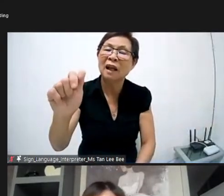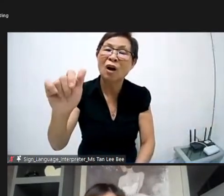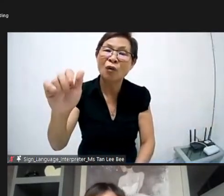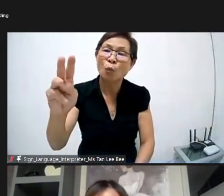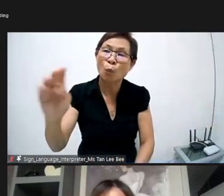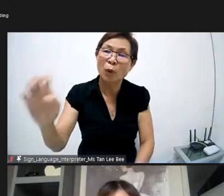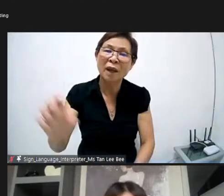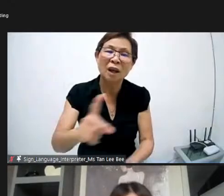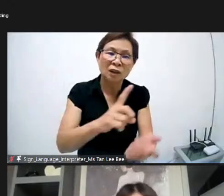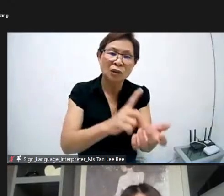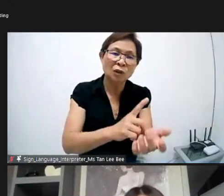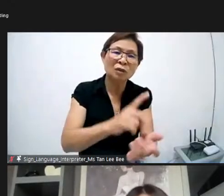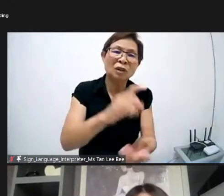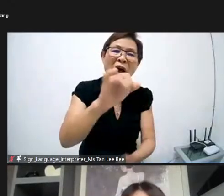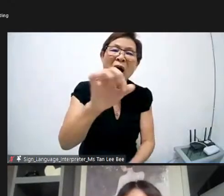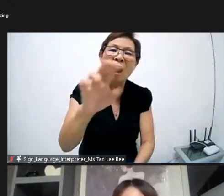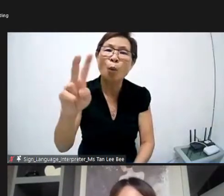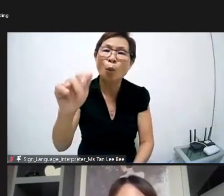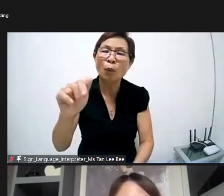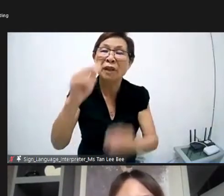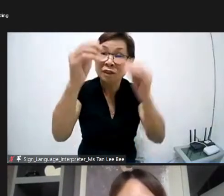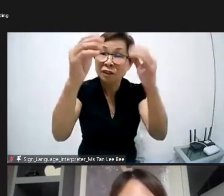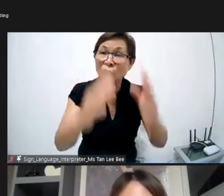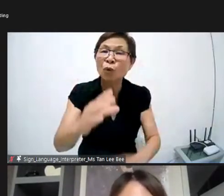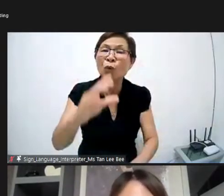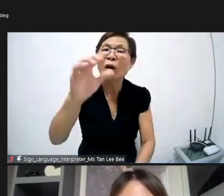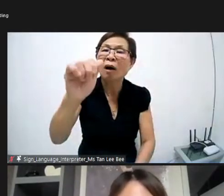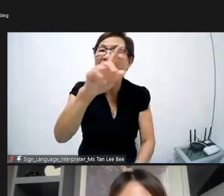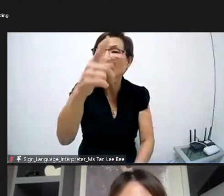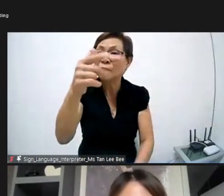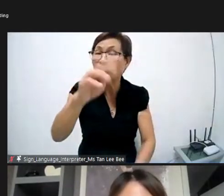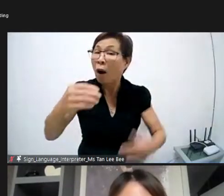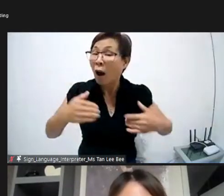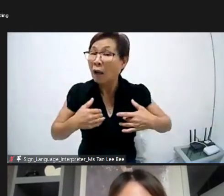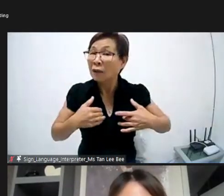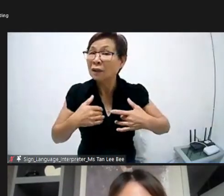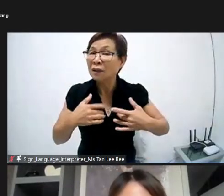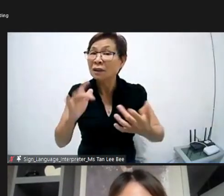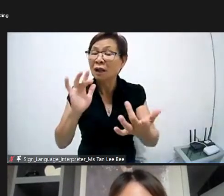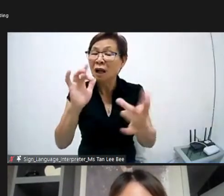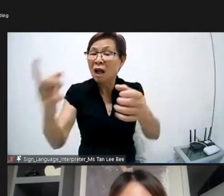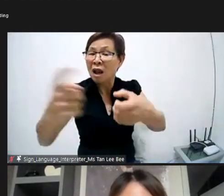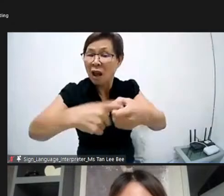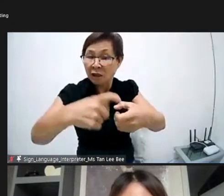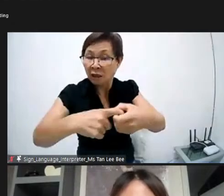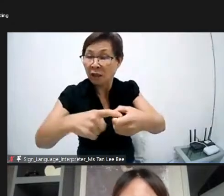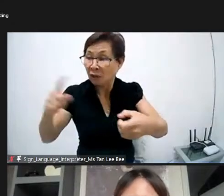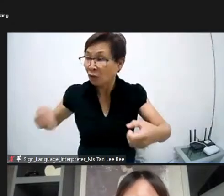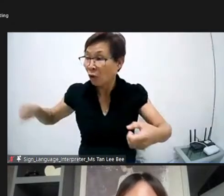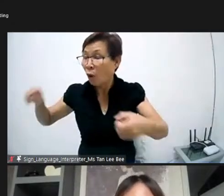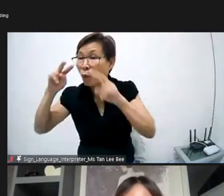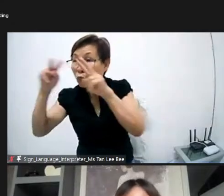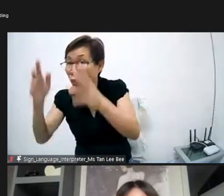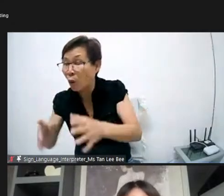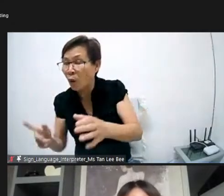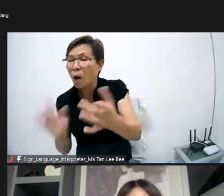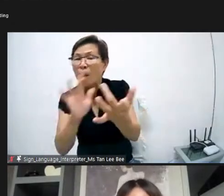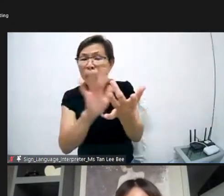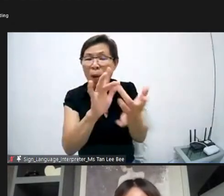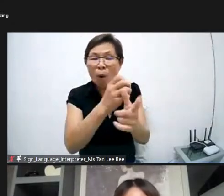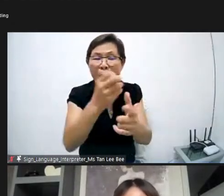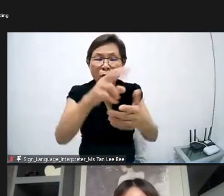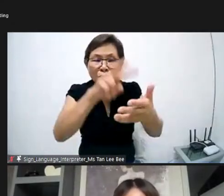Miss Betia, Cikgu Azam. If there's any link that our viewers here can get in touch with you or to read more